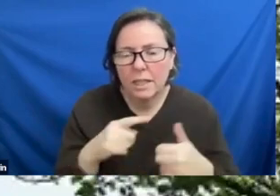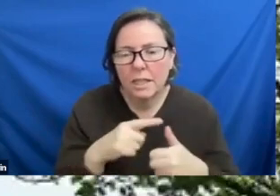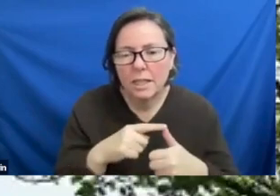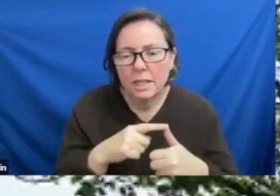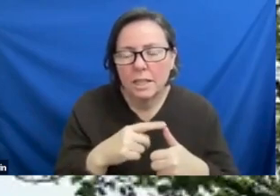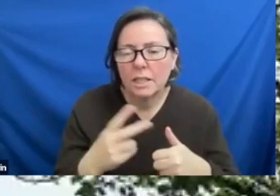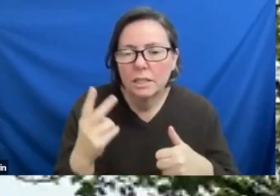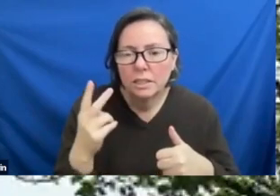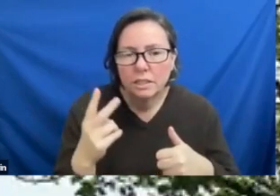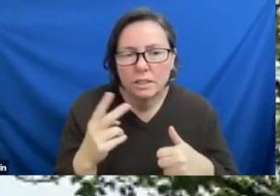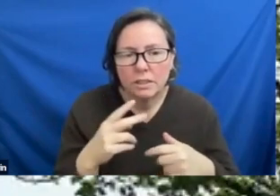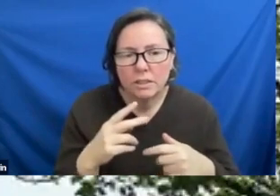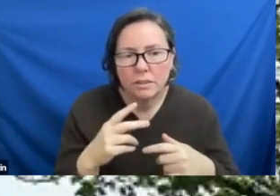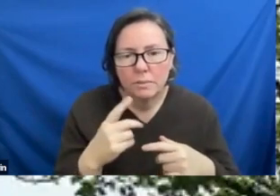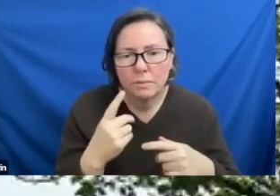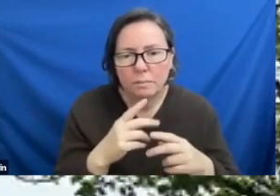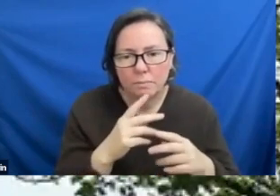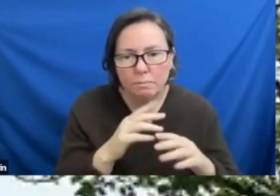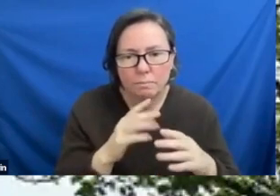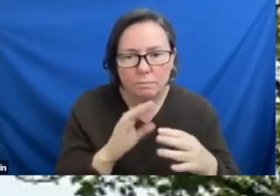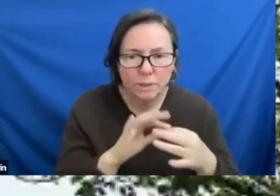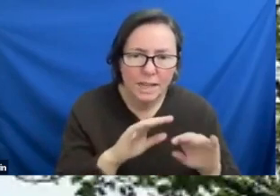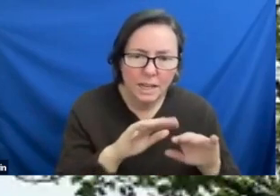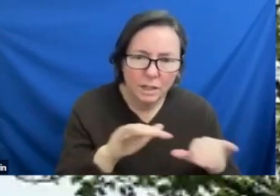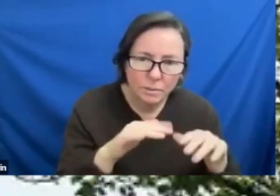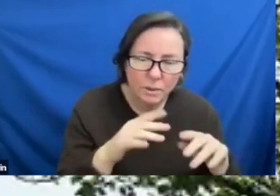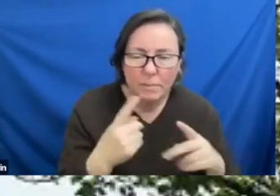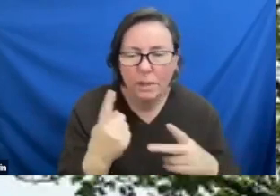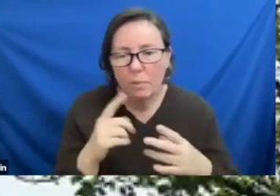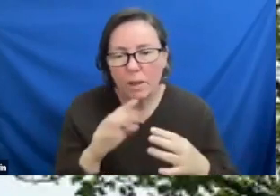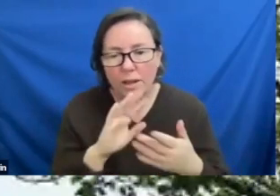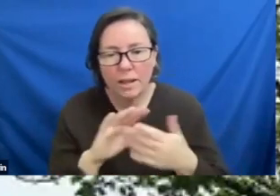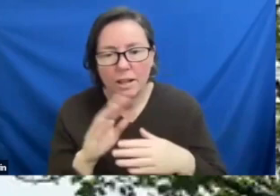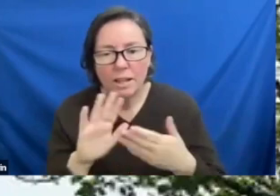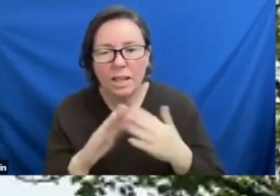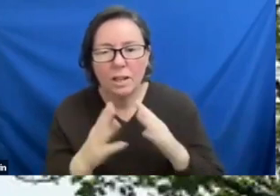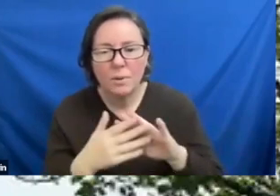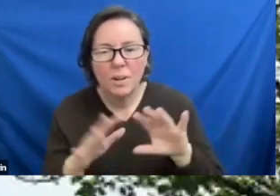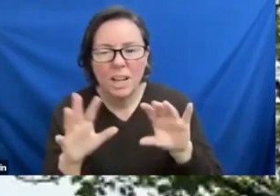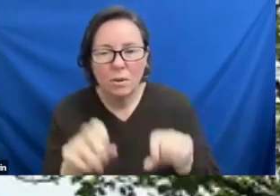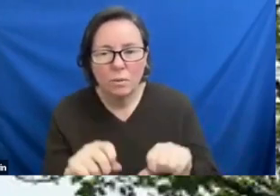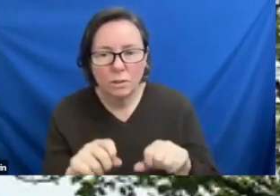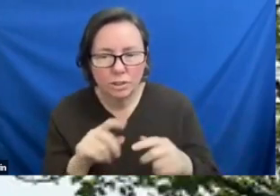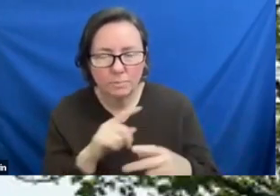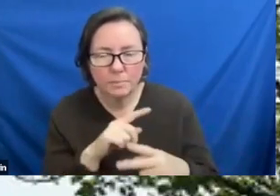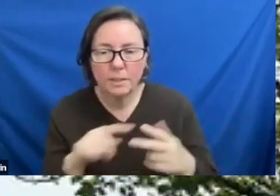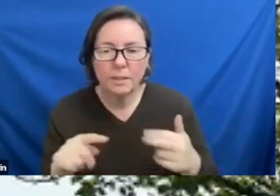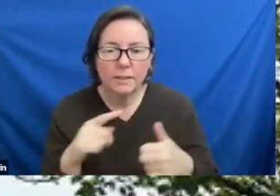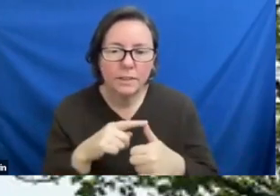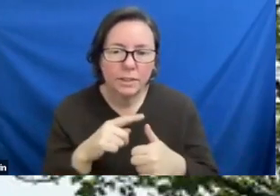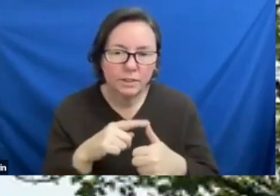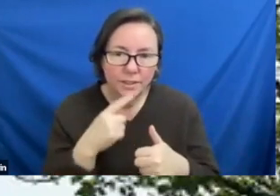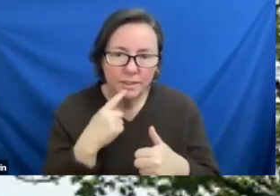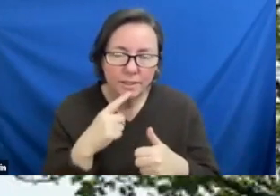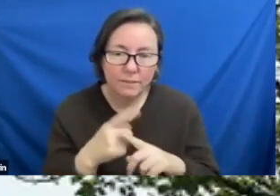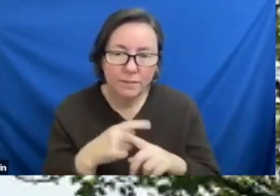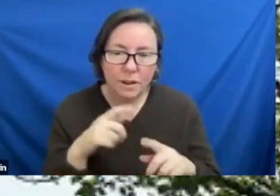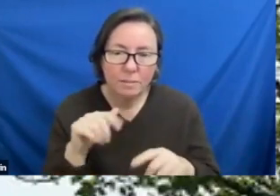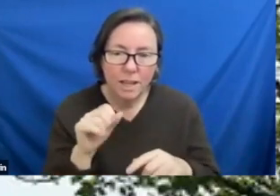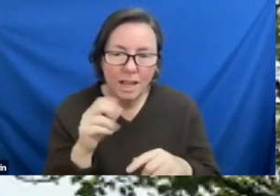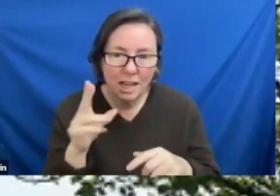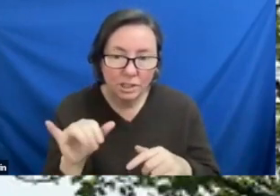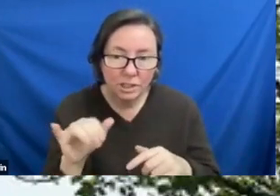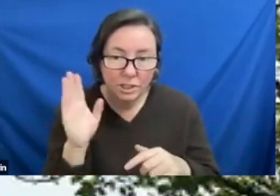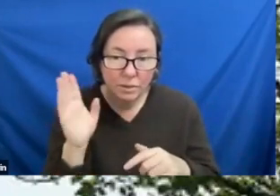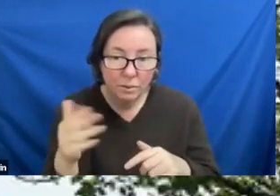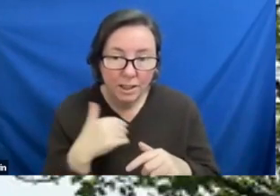2 pertaining both to swimming and then 1 about community ownership. So the first one is from Ashley again. Will there